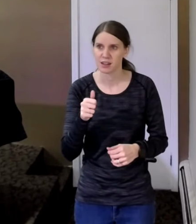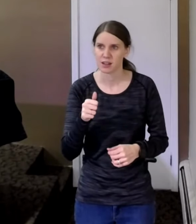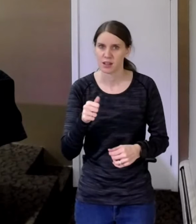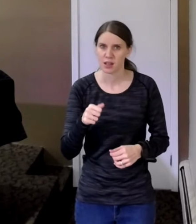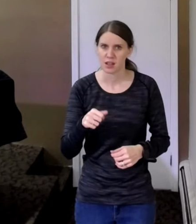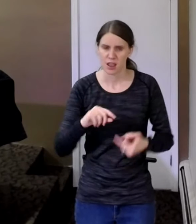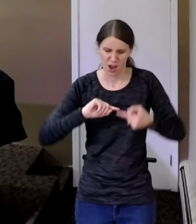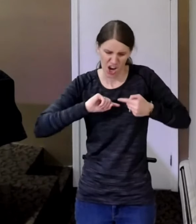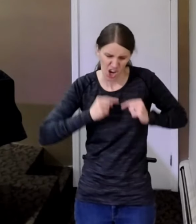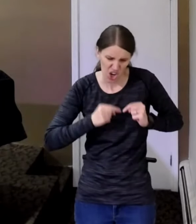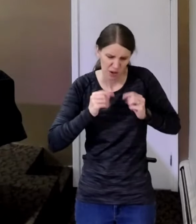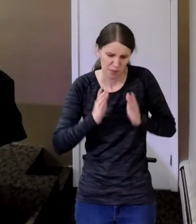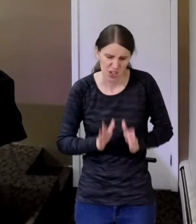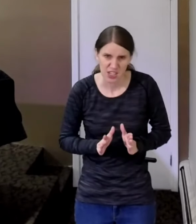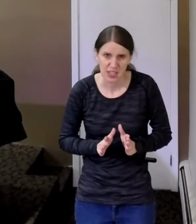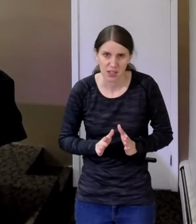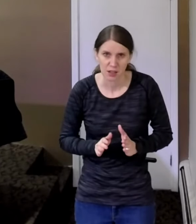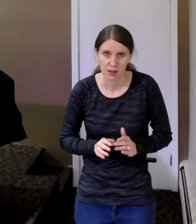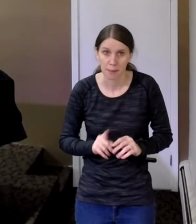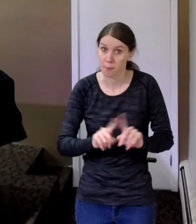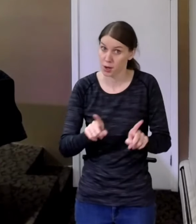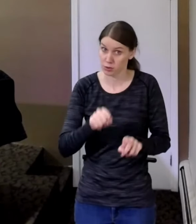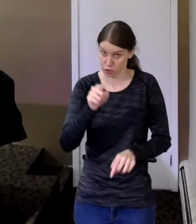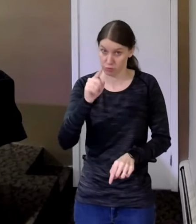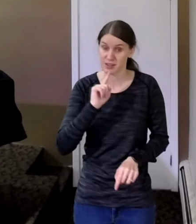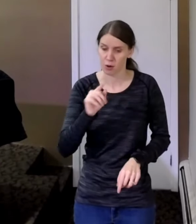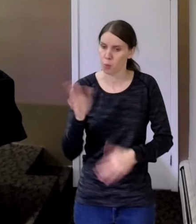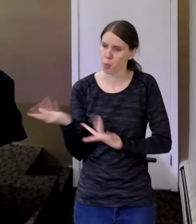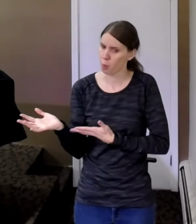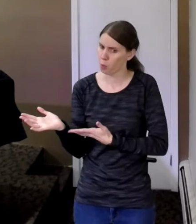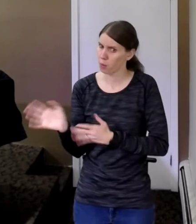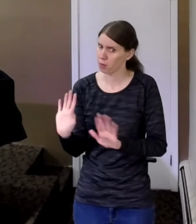when you own up to it, you say, 'Wait a minute, that was me. I can